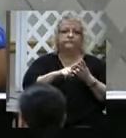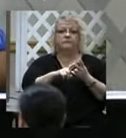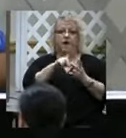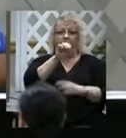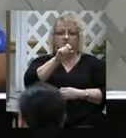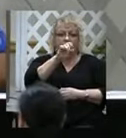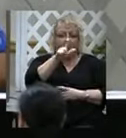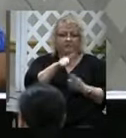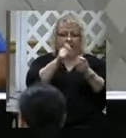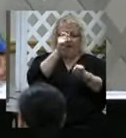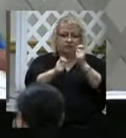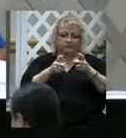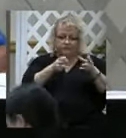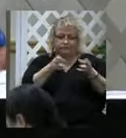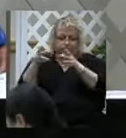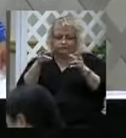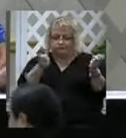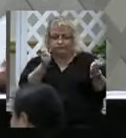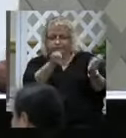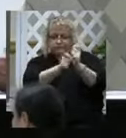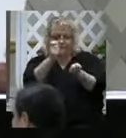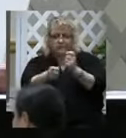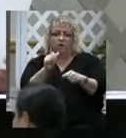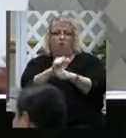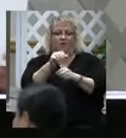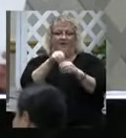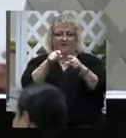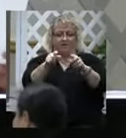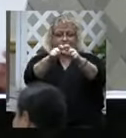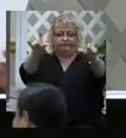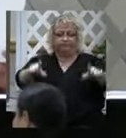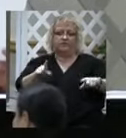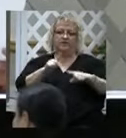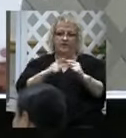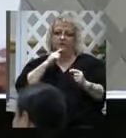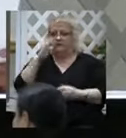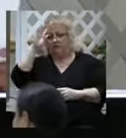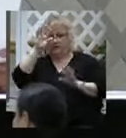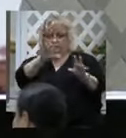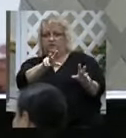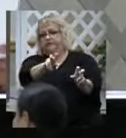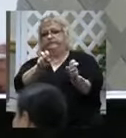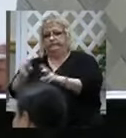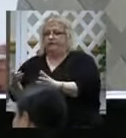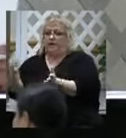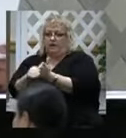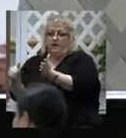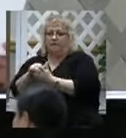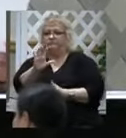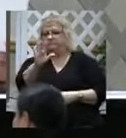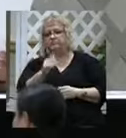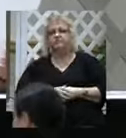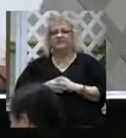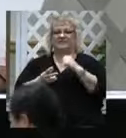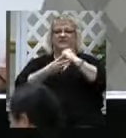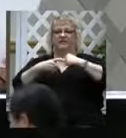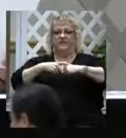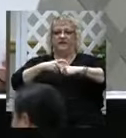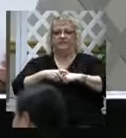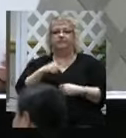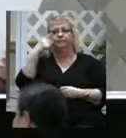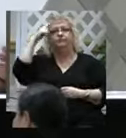document that you can edit freely, or you can send to a translator. They could work within that format instead of reinventing the wheel every single time. So these are the details you